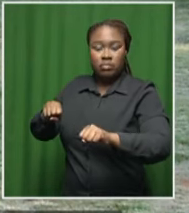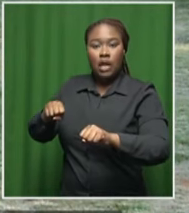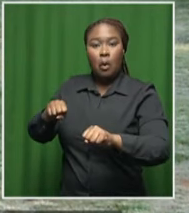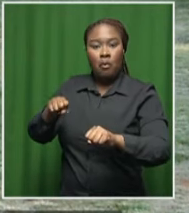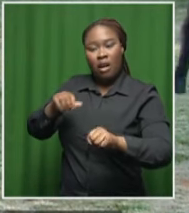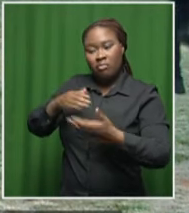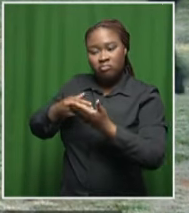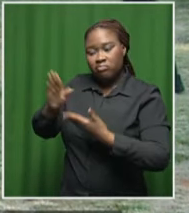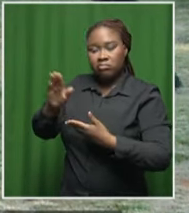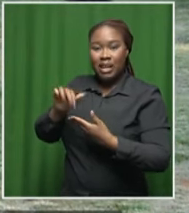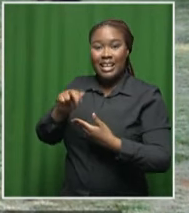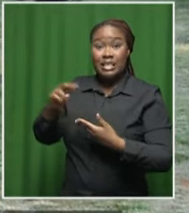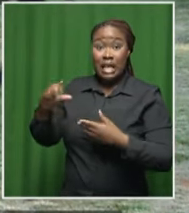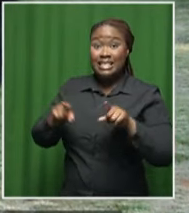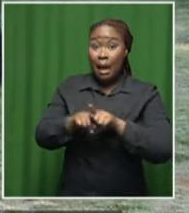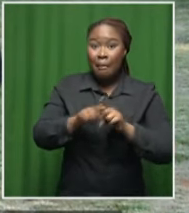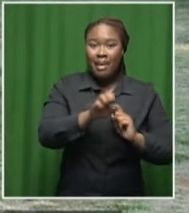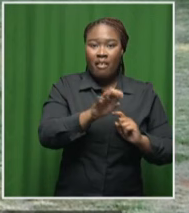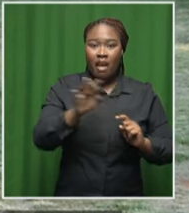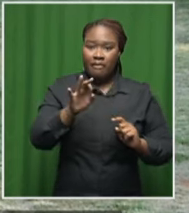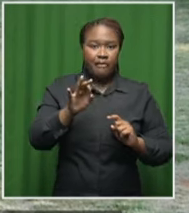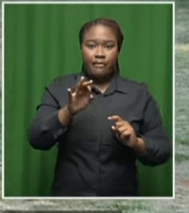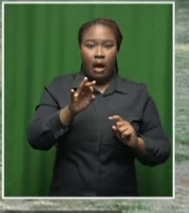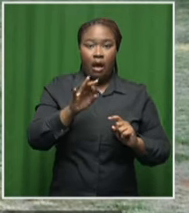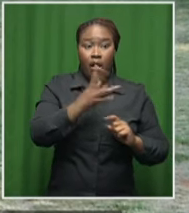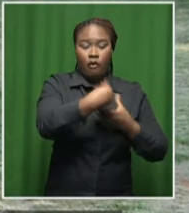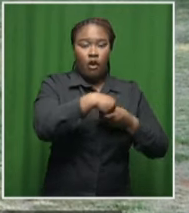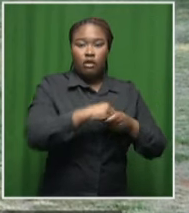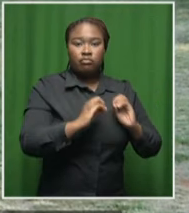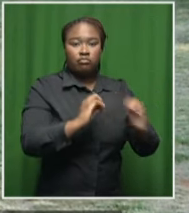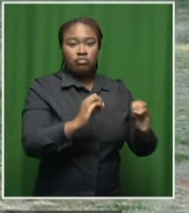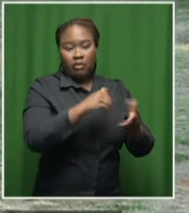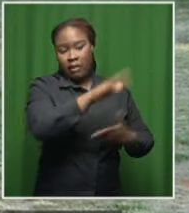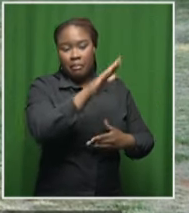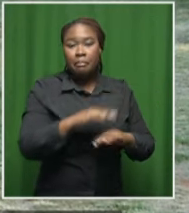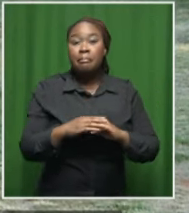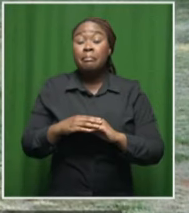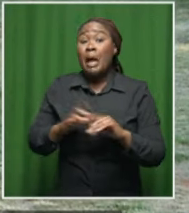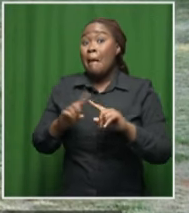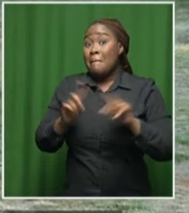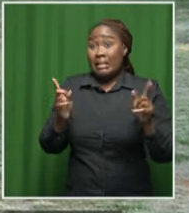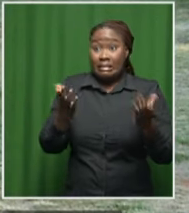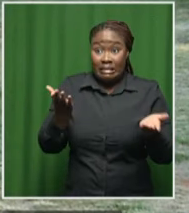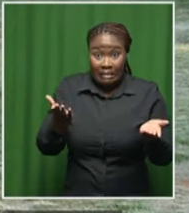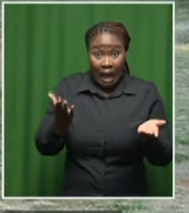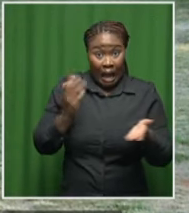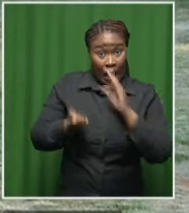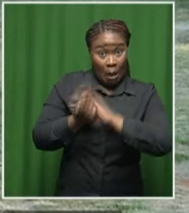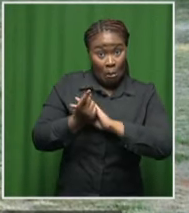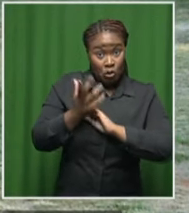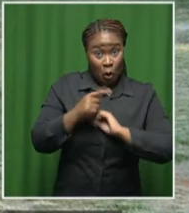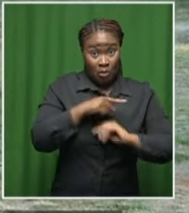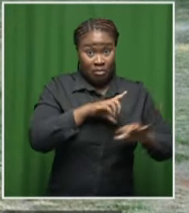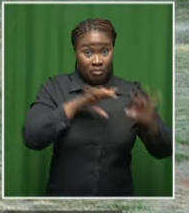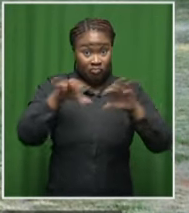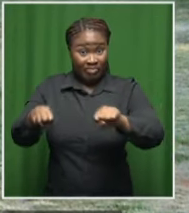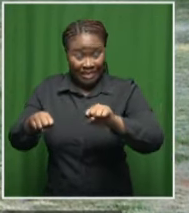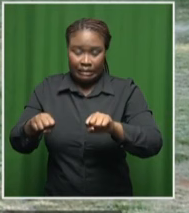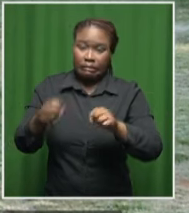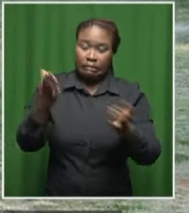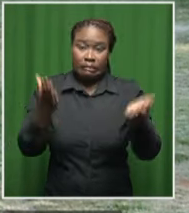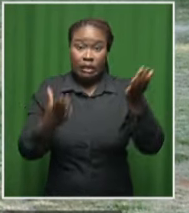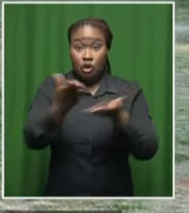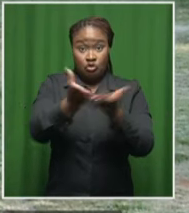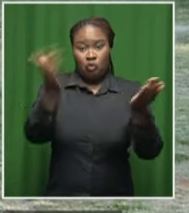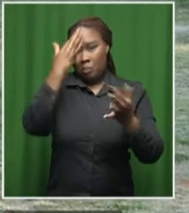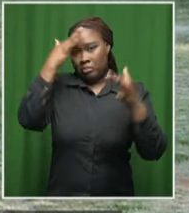change to the country. Whether or not this will happen, of course, voters need to decide. But of course, later on, John Steenhuisen, the